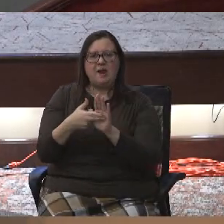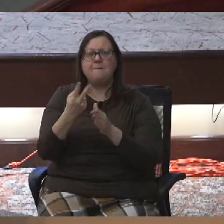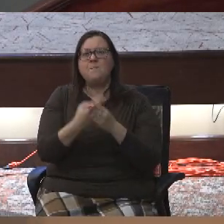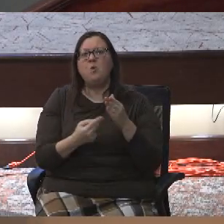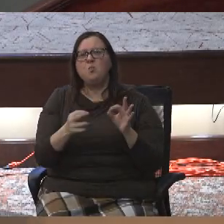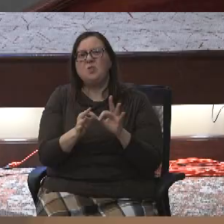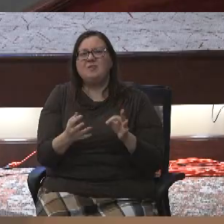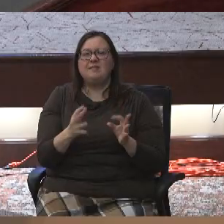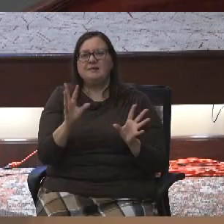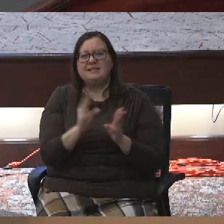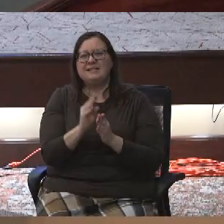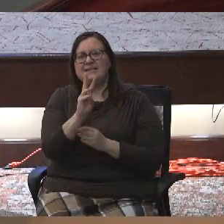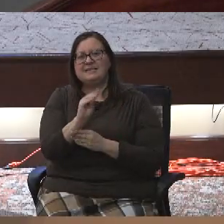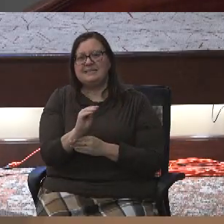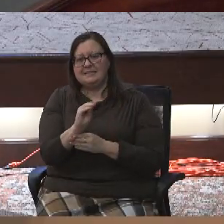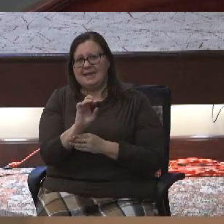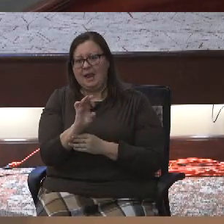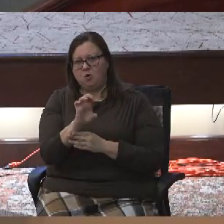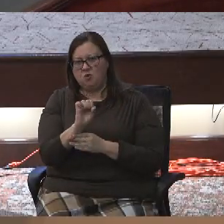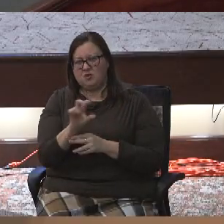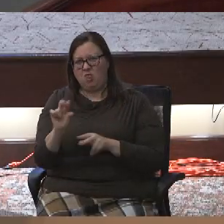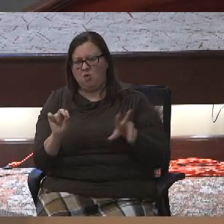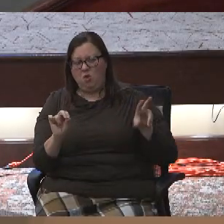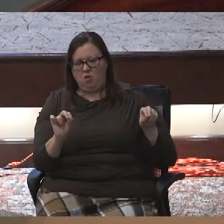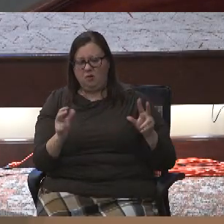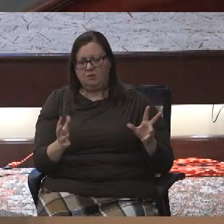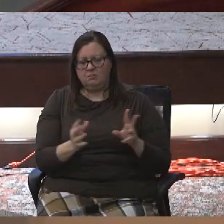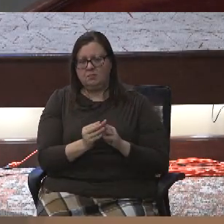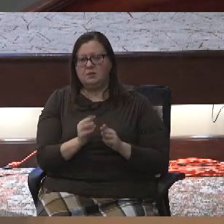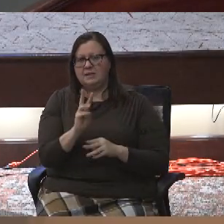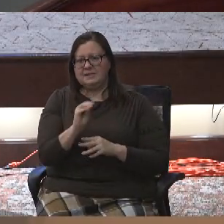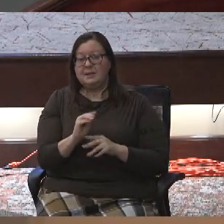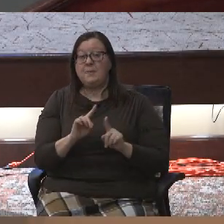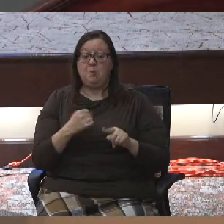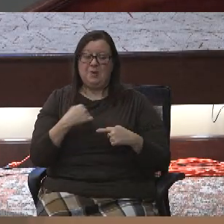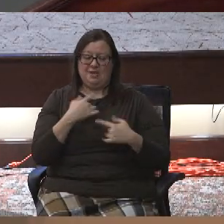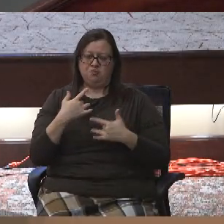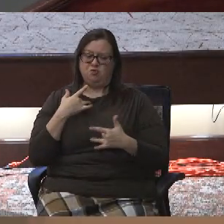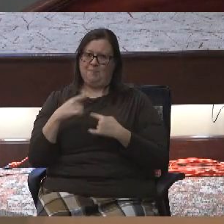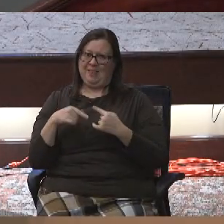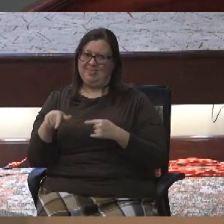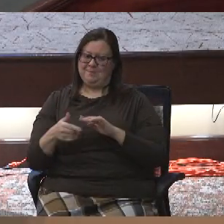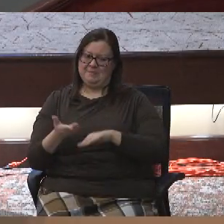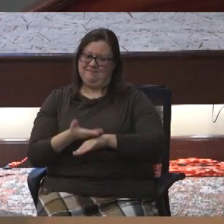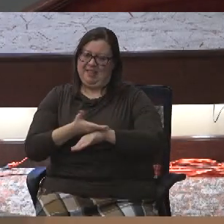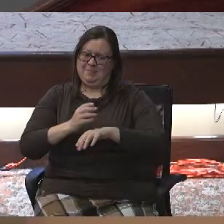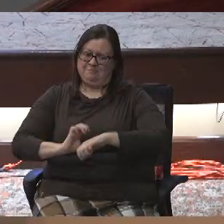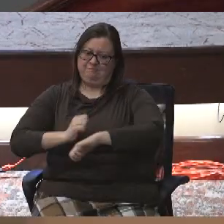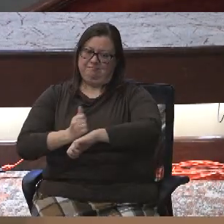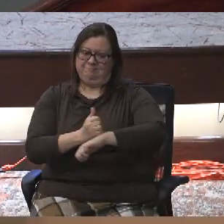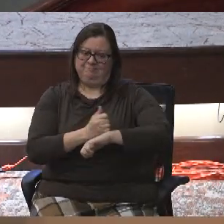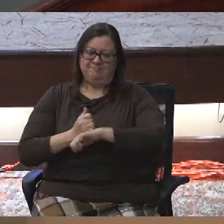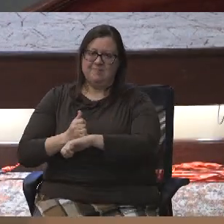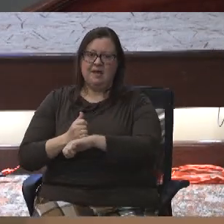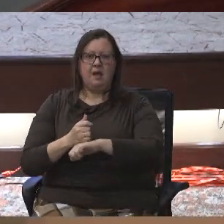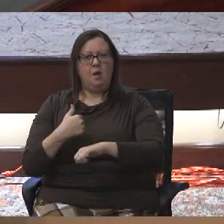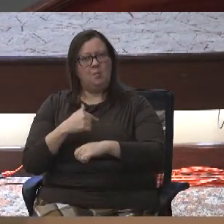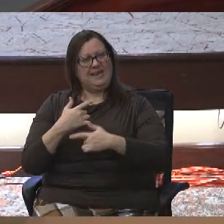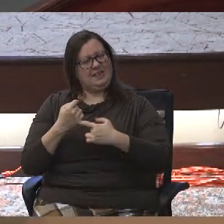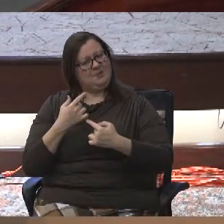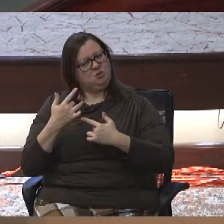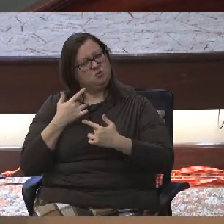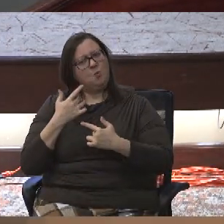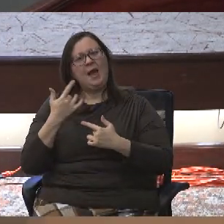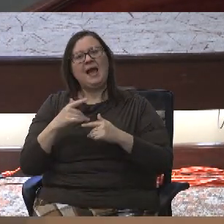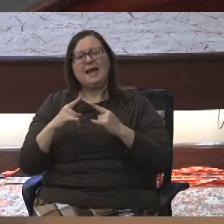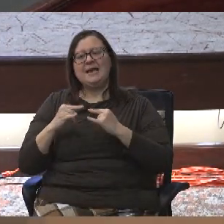so a total of 60 acres. Our concerns are, number one, if you look around here, you've got Camp Fimfo, you've got